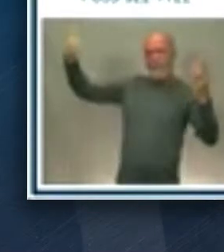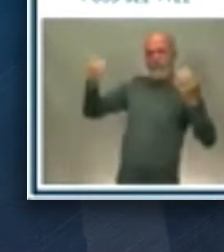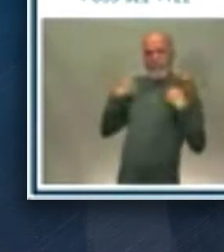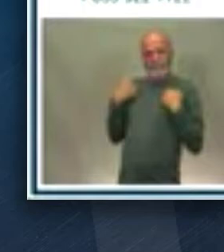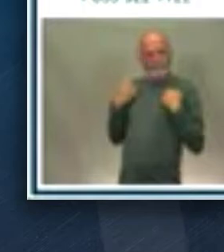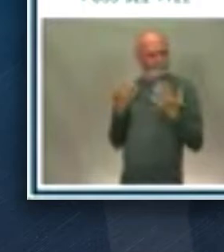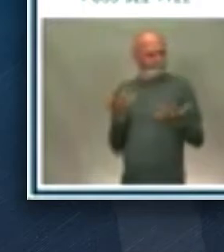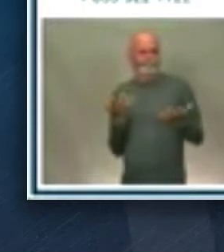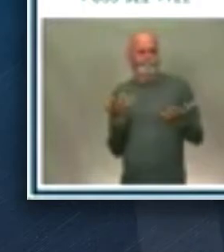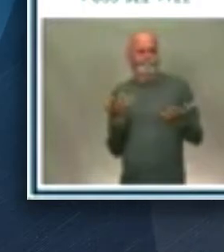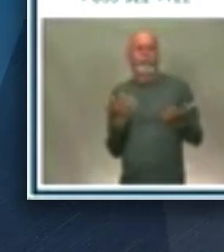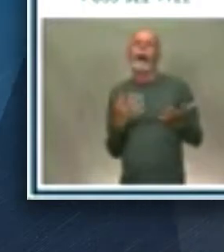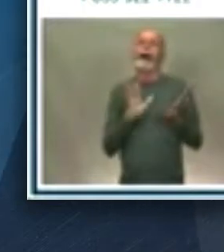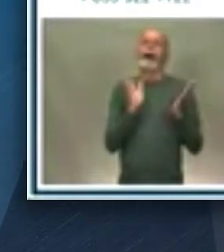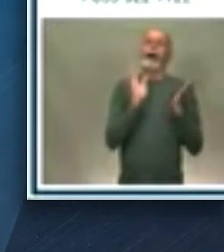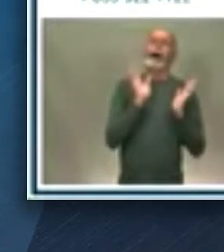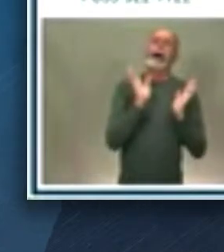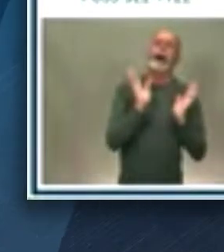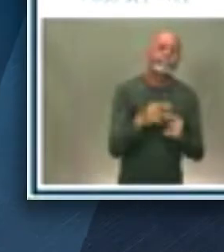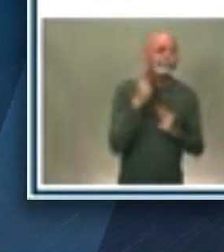very creatively. So